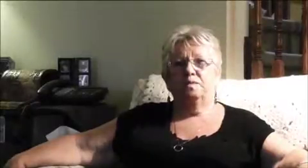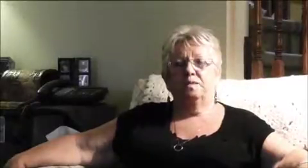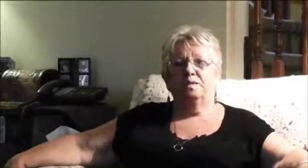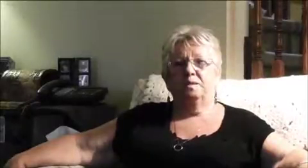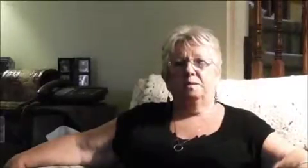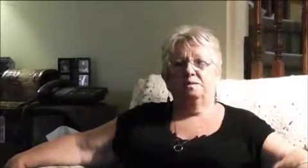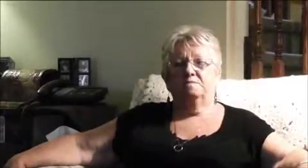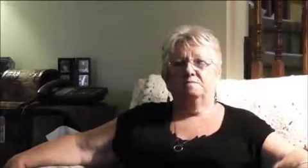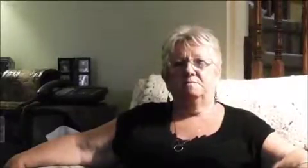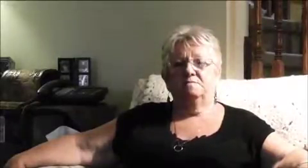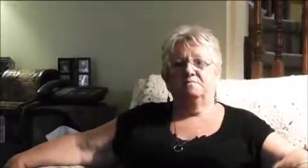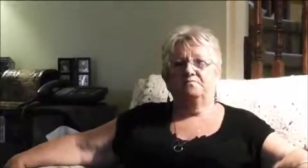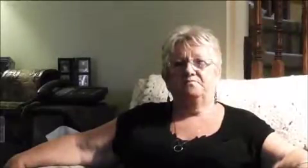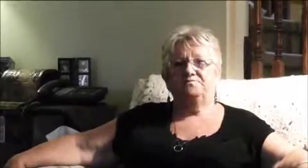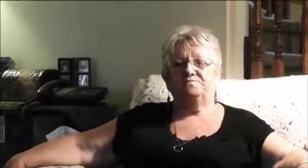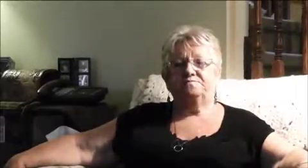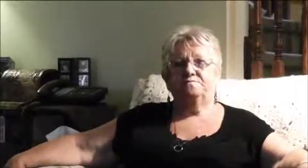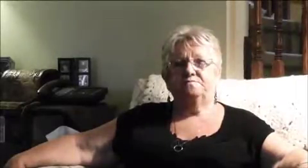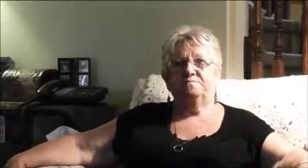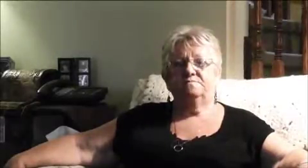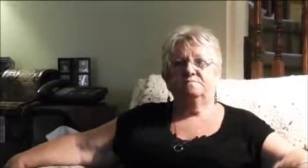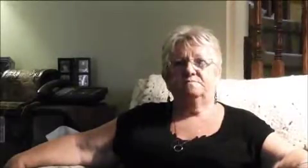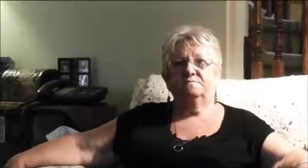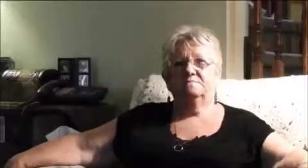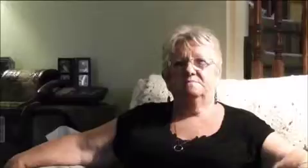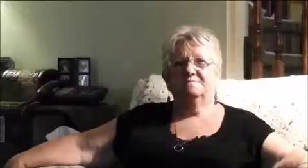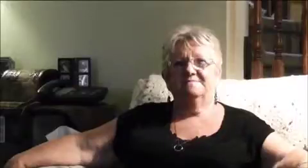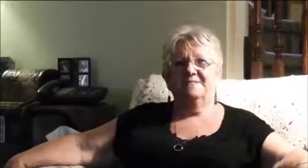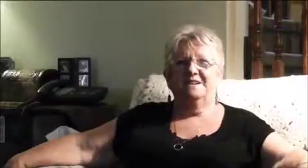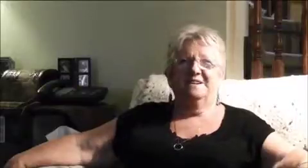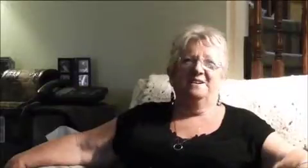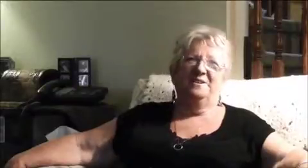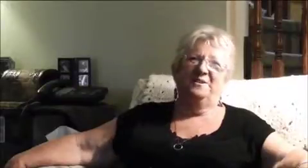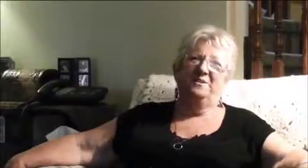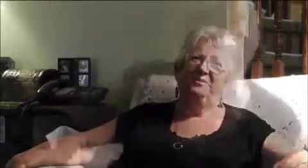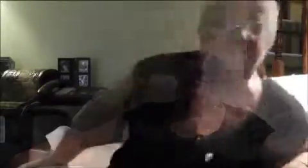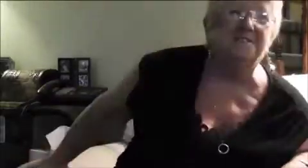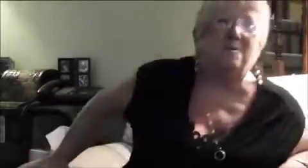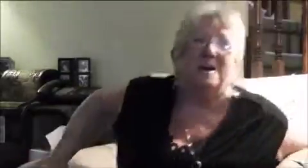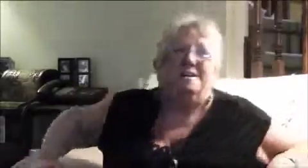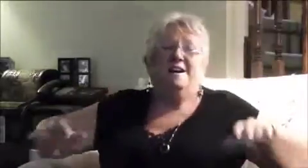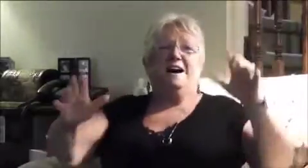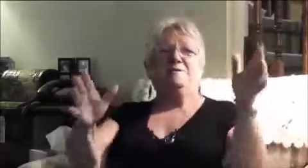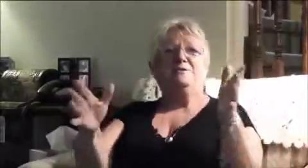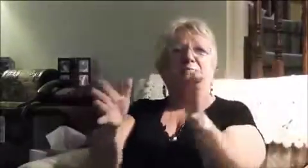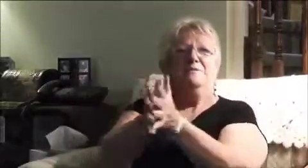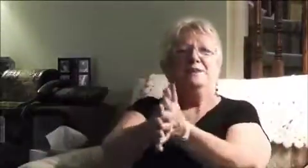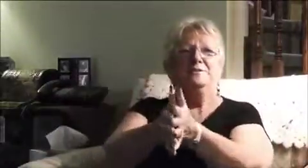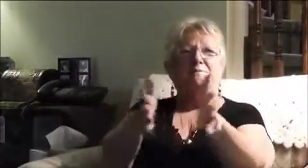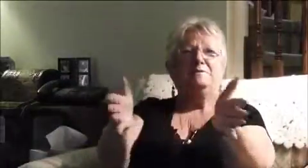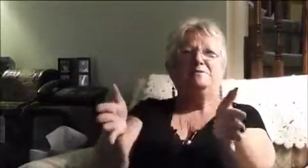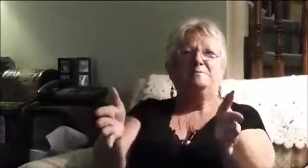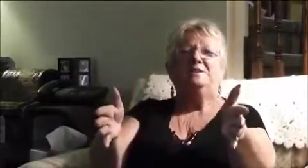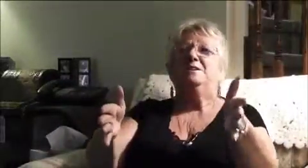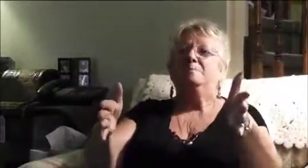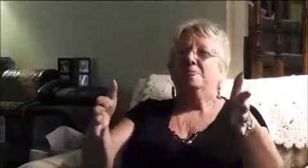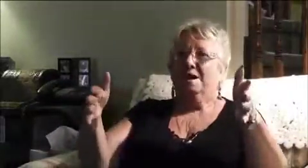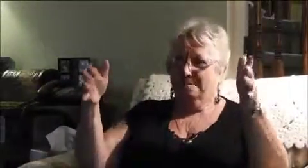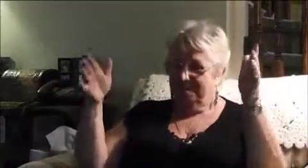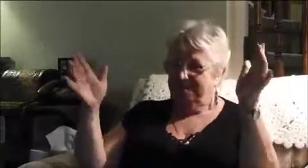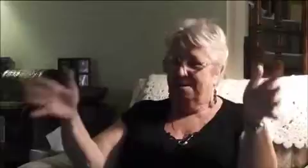the screenplay. If that ever turns into a movie, I mean, it's an entirely different scenario. You know what? I have a dream. I've had a dream ever since the